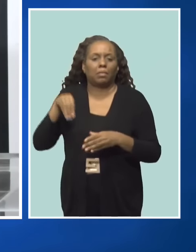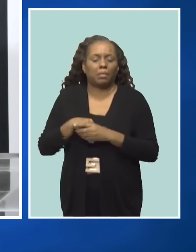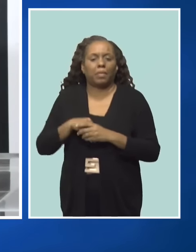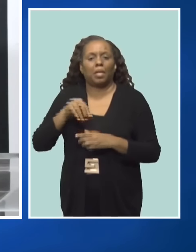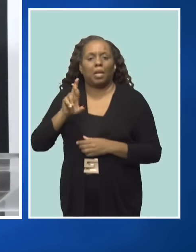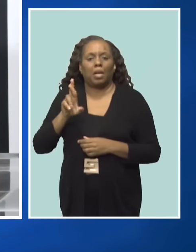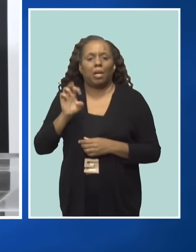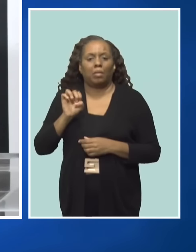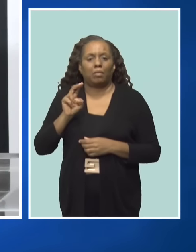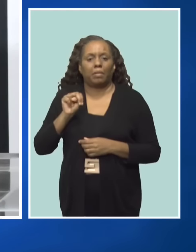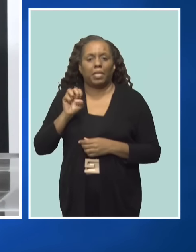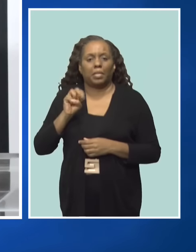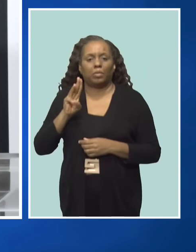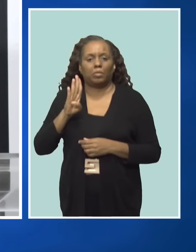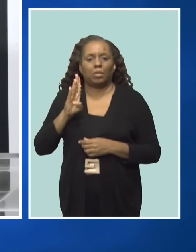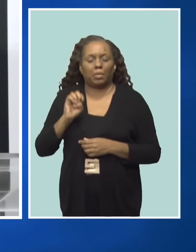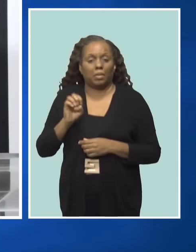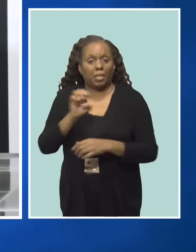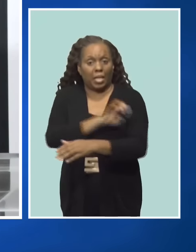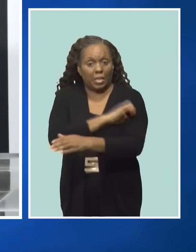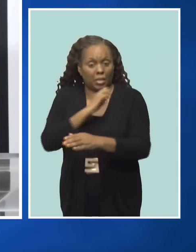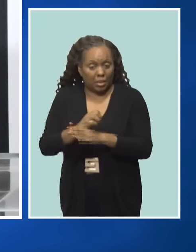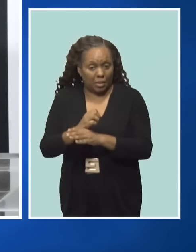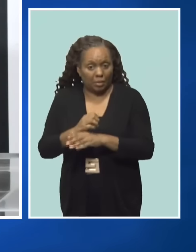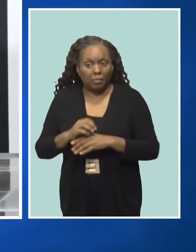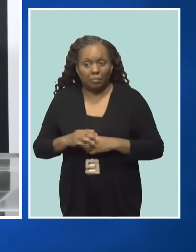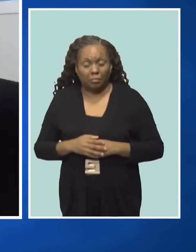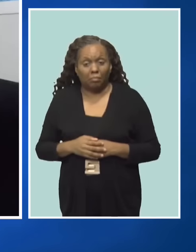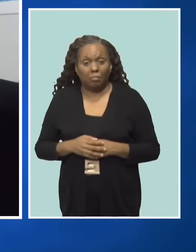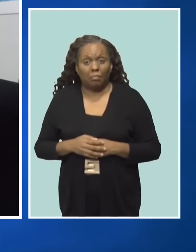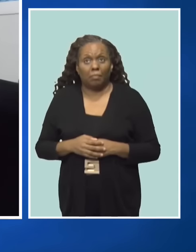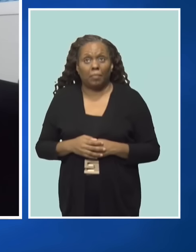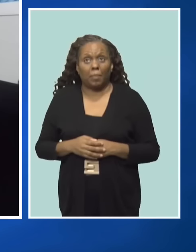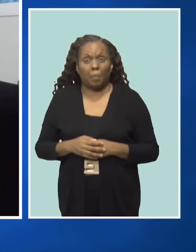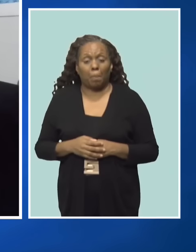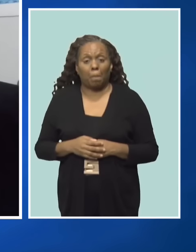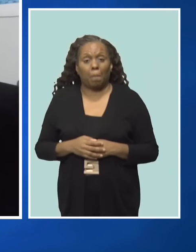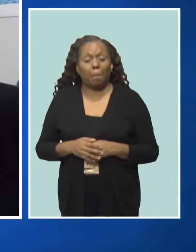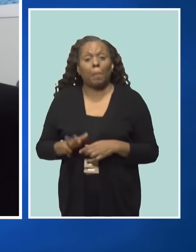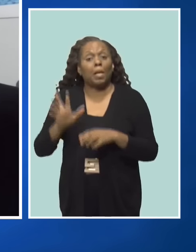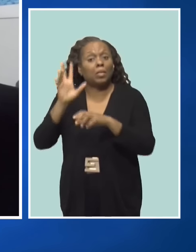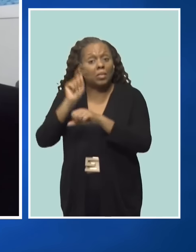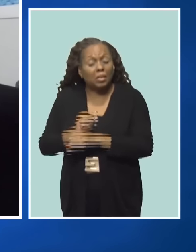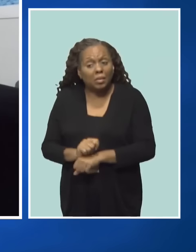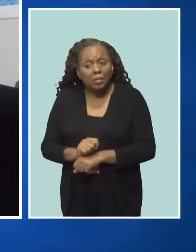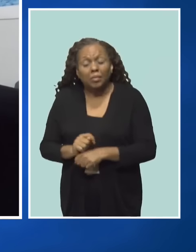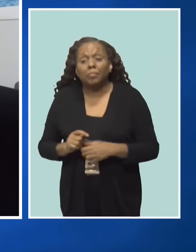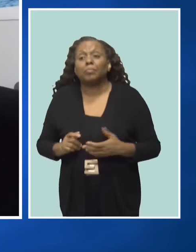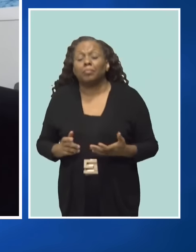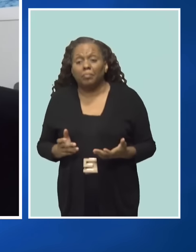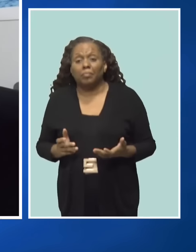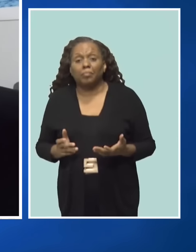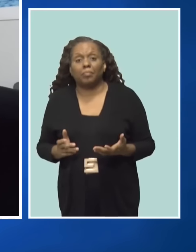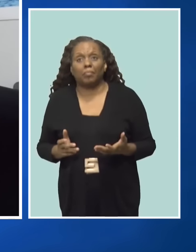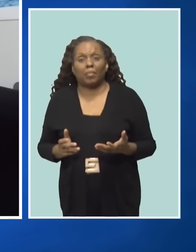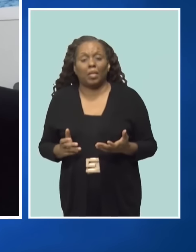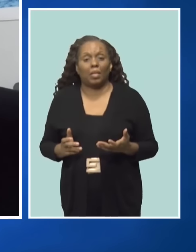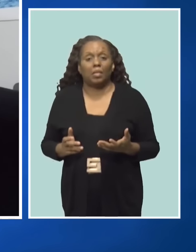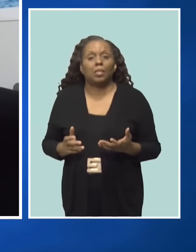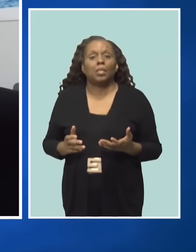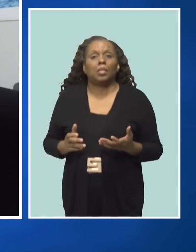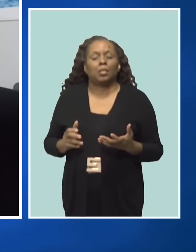energy sector. A sector that traditionally and that will traditionally be captured again by large